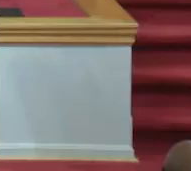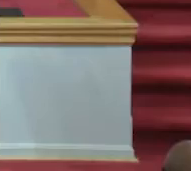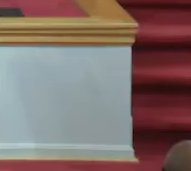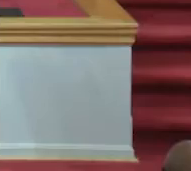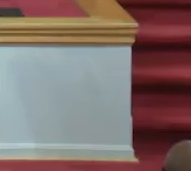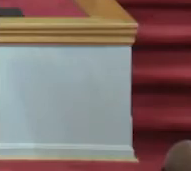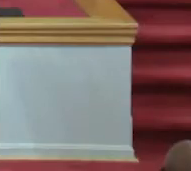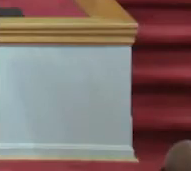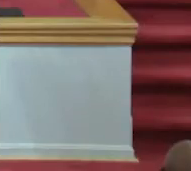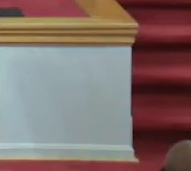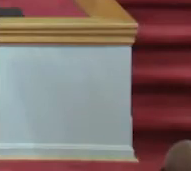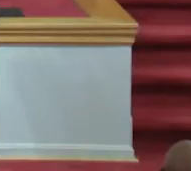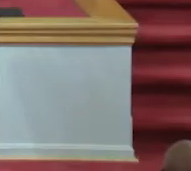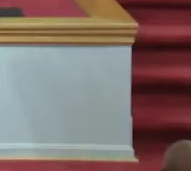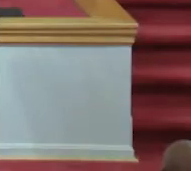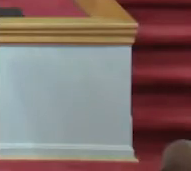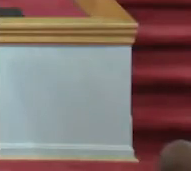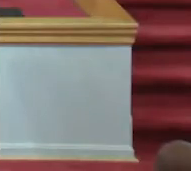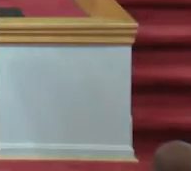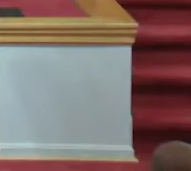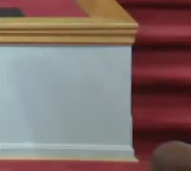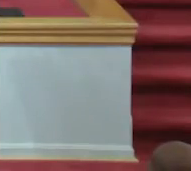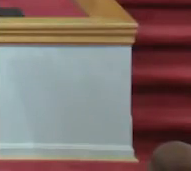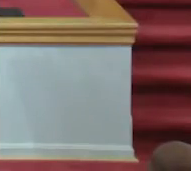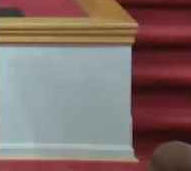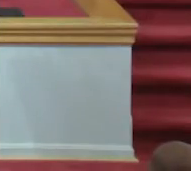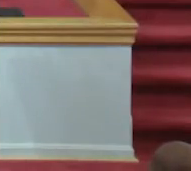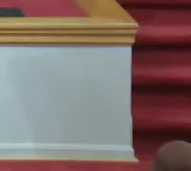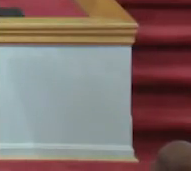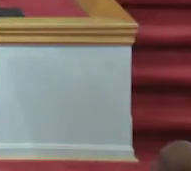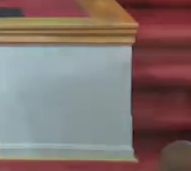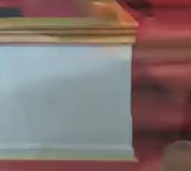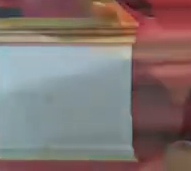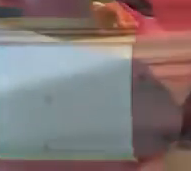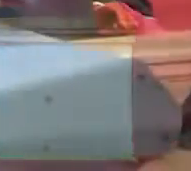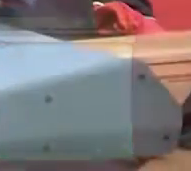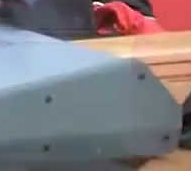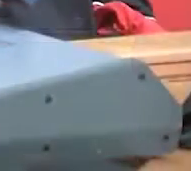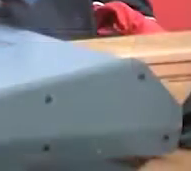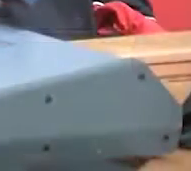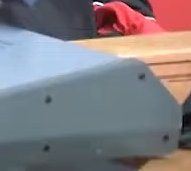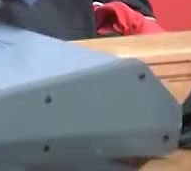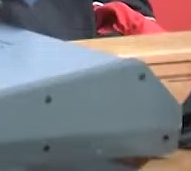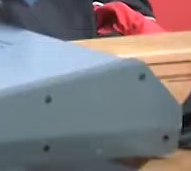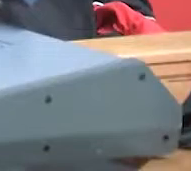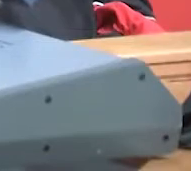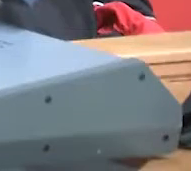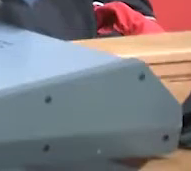Thank you.